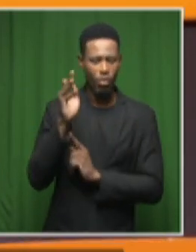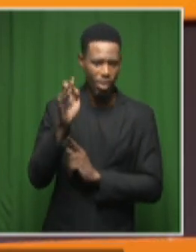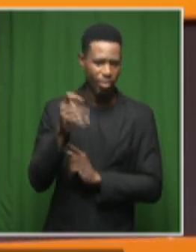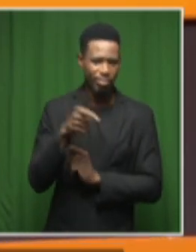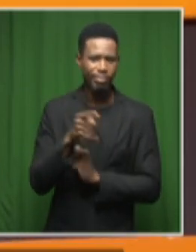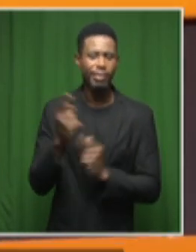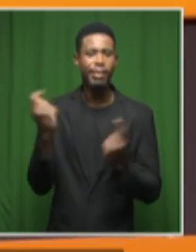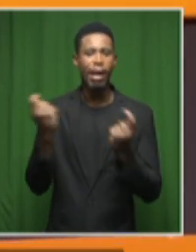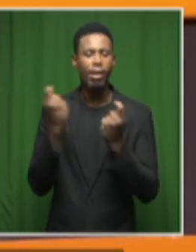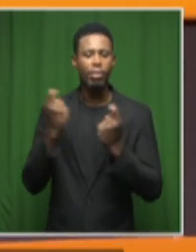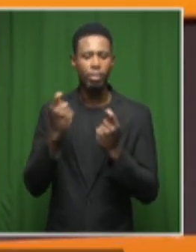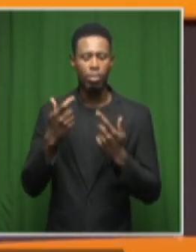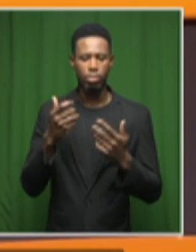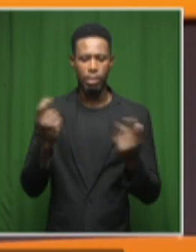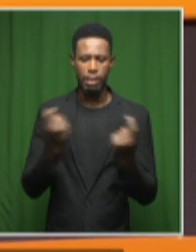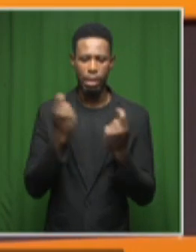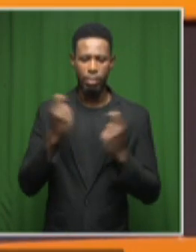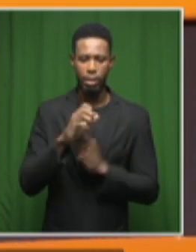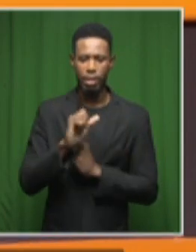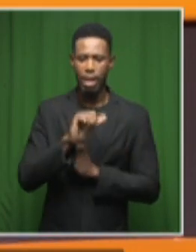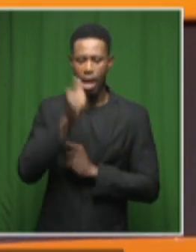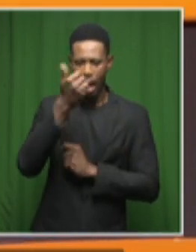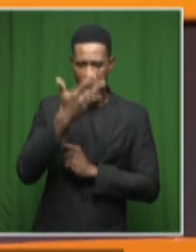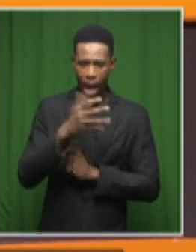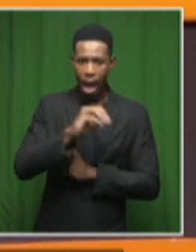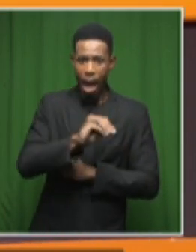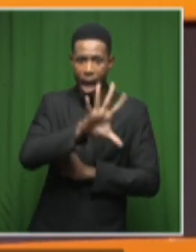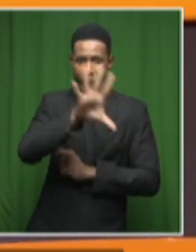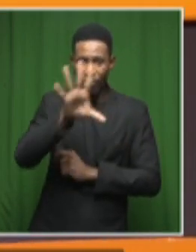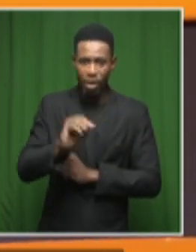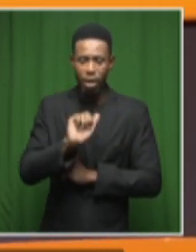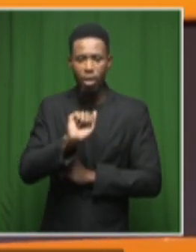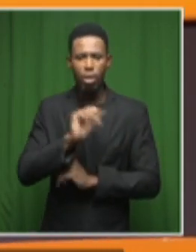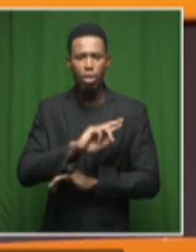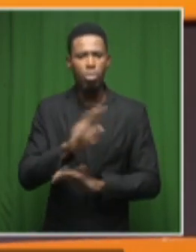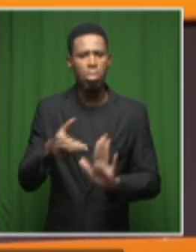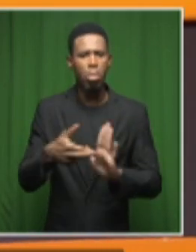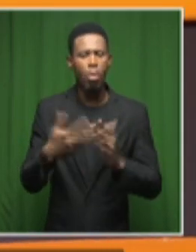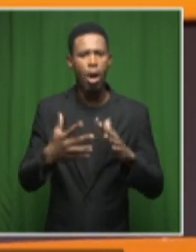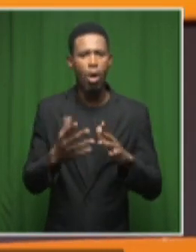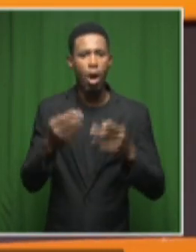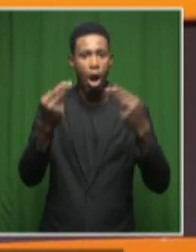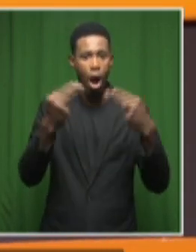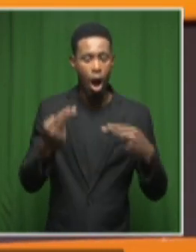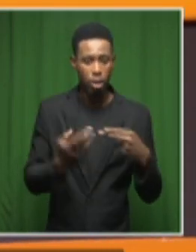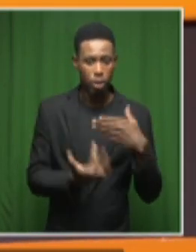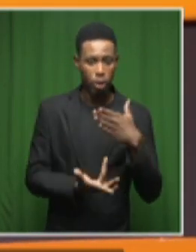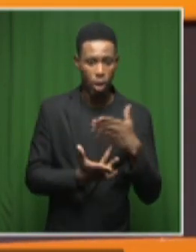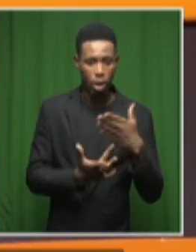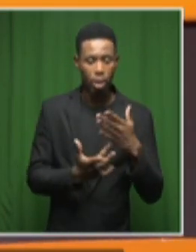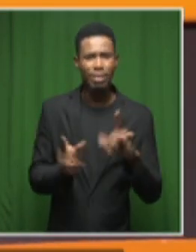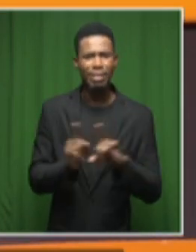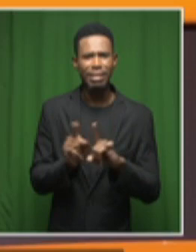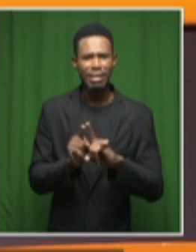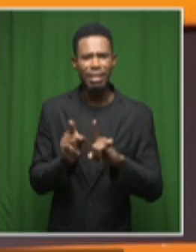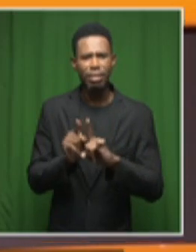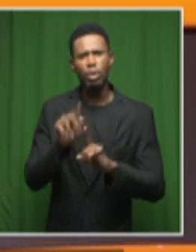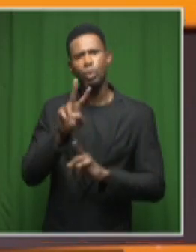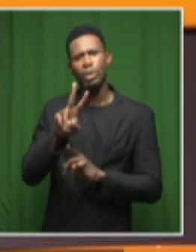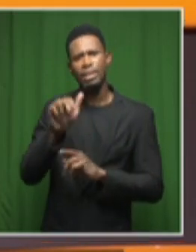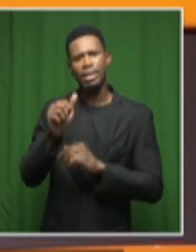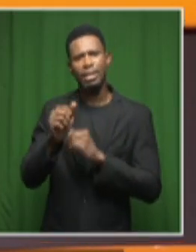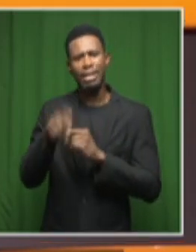Africa's lasting role at the forefront of art and technology, plus the continent's art history roots dating back 26,000